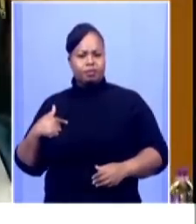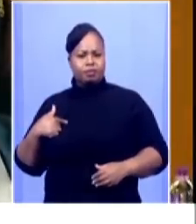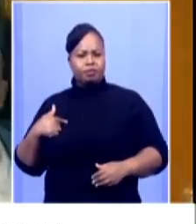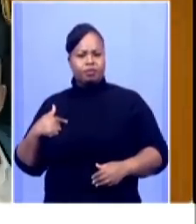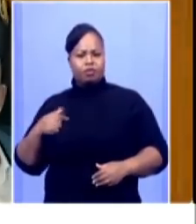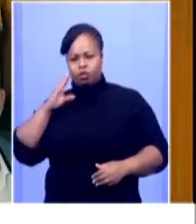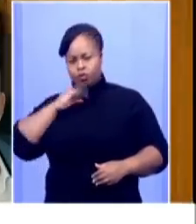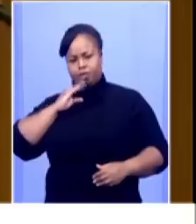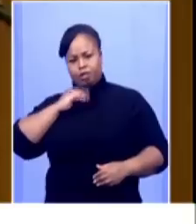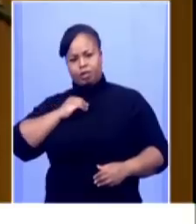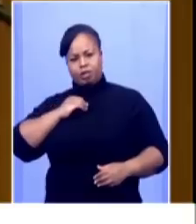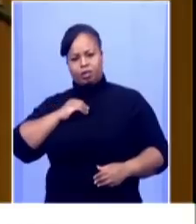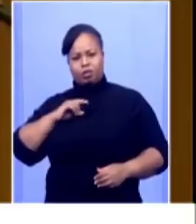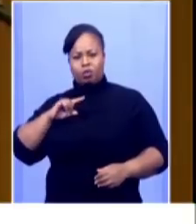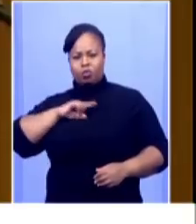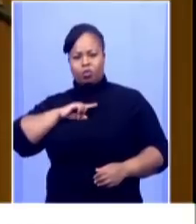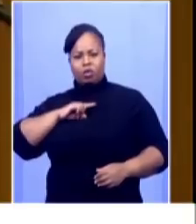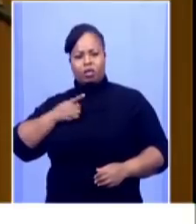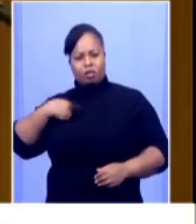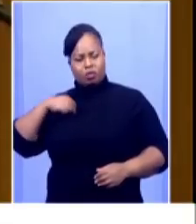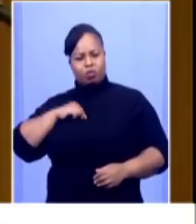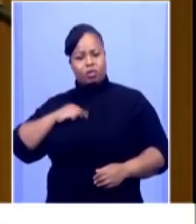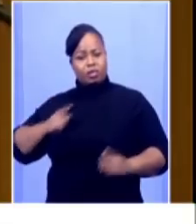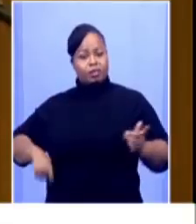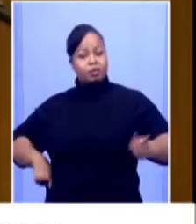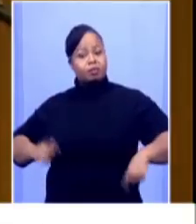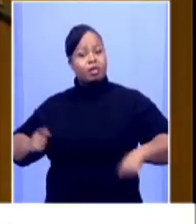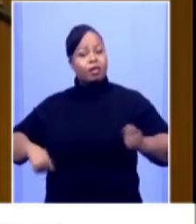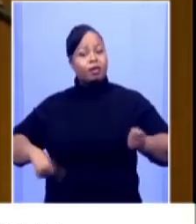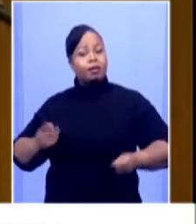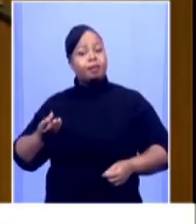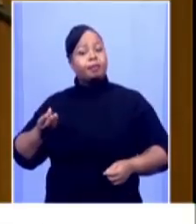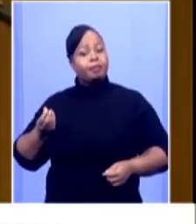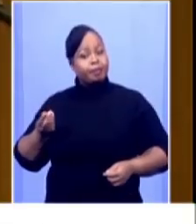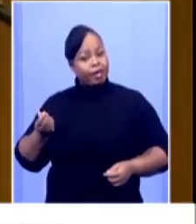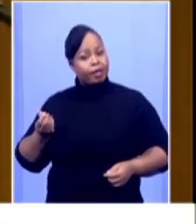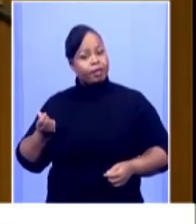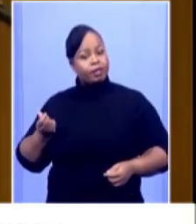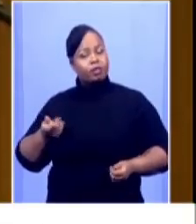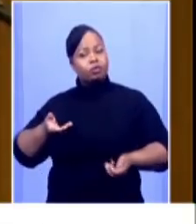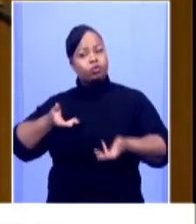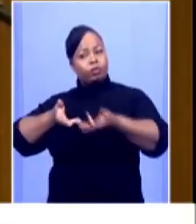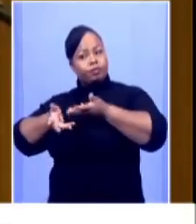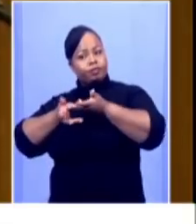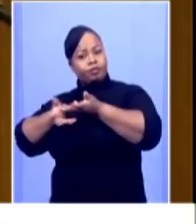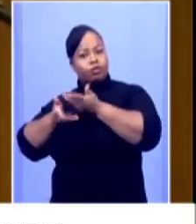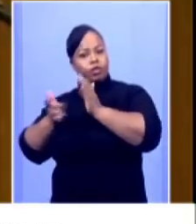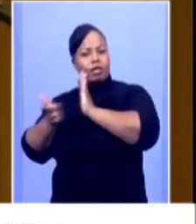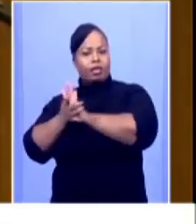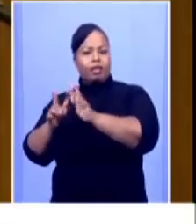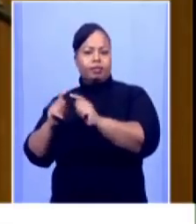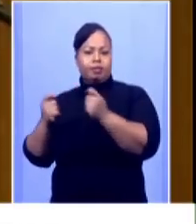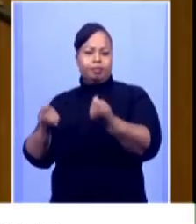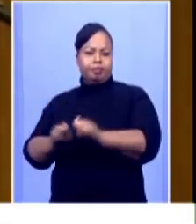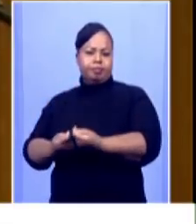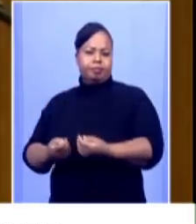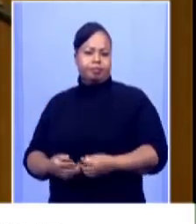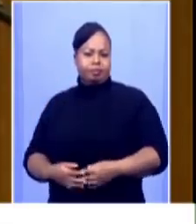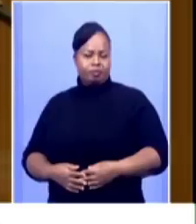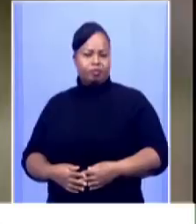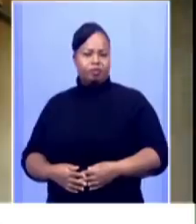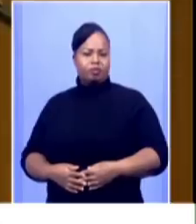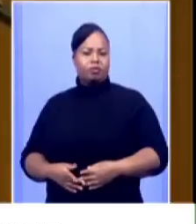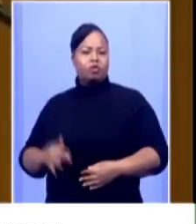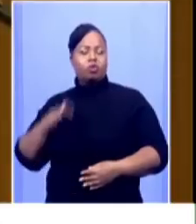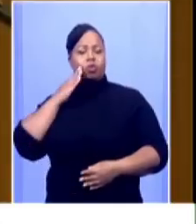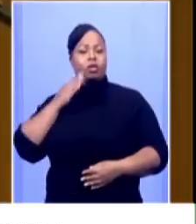speak, because we do spend money to engage our legal people. From the onset,